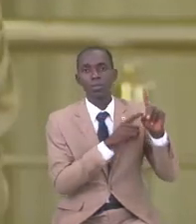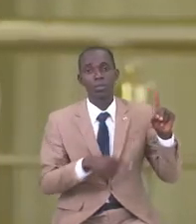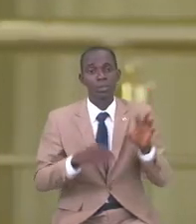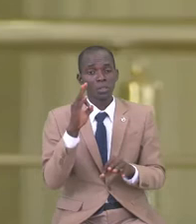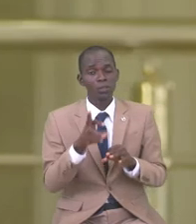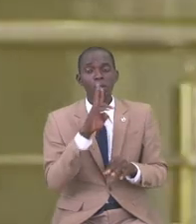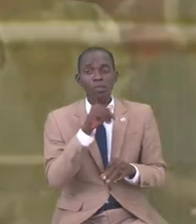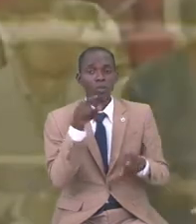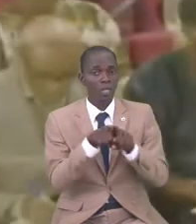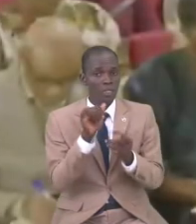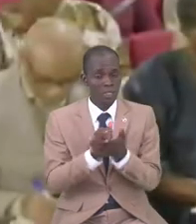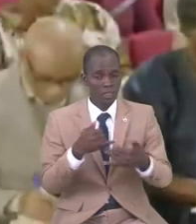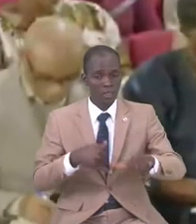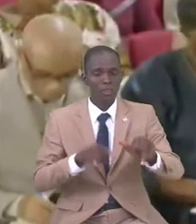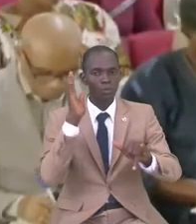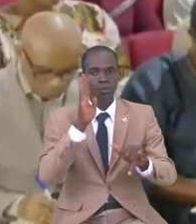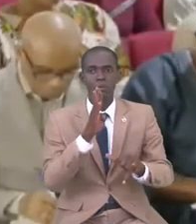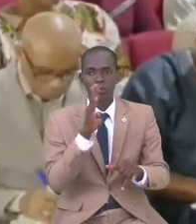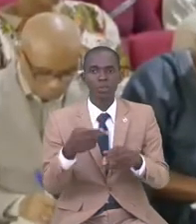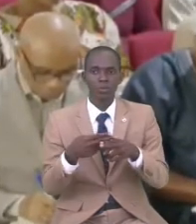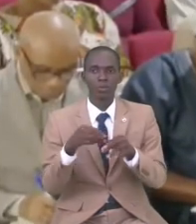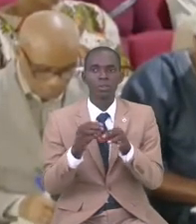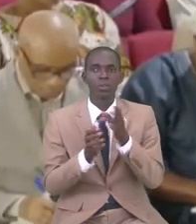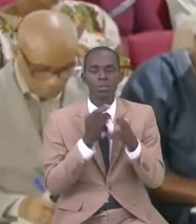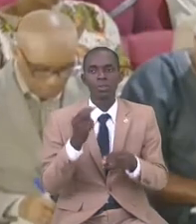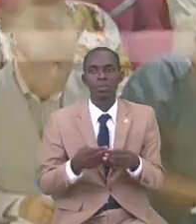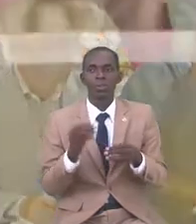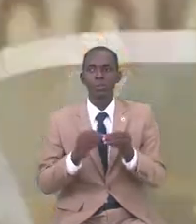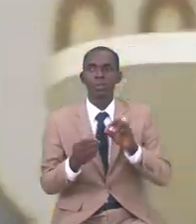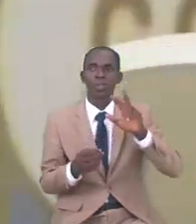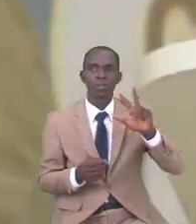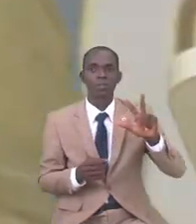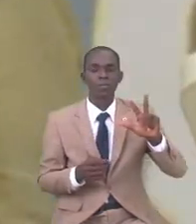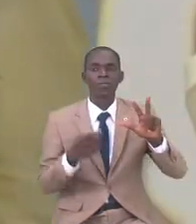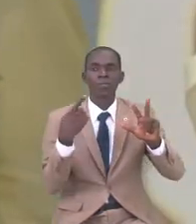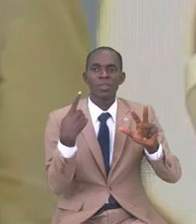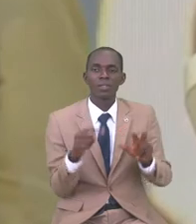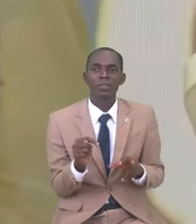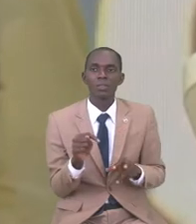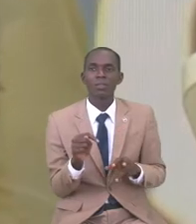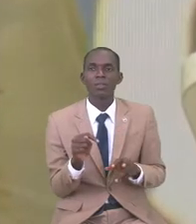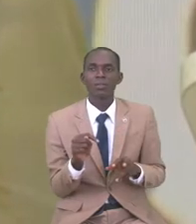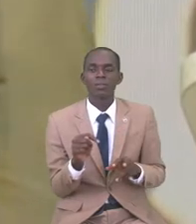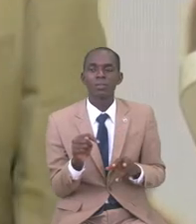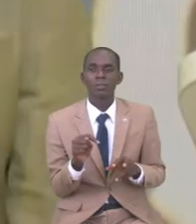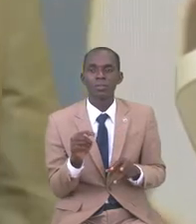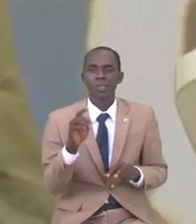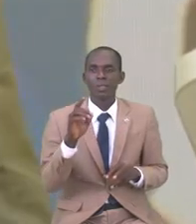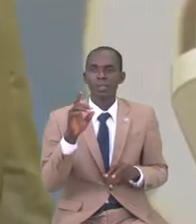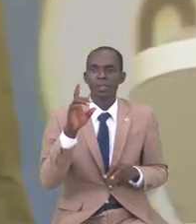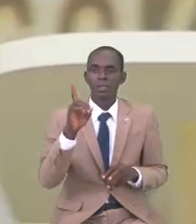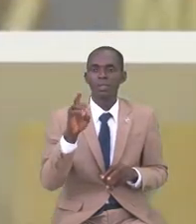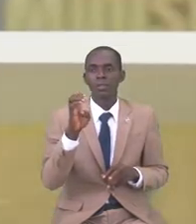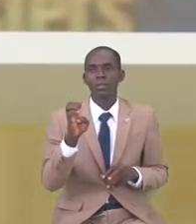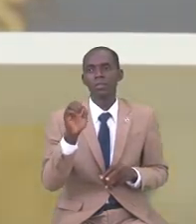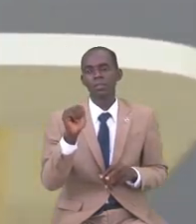yet, you'll get there. Number three, the daring prophecy without lingering. The